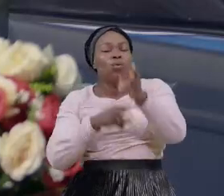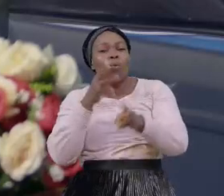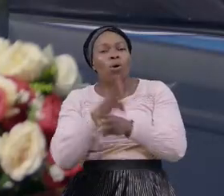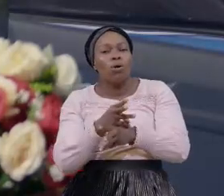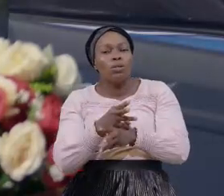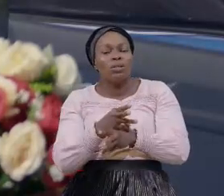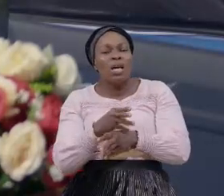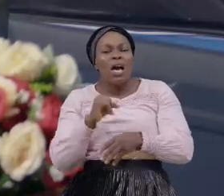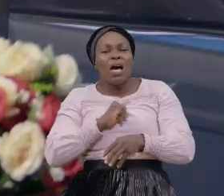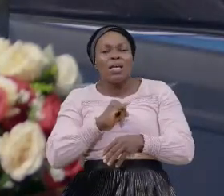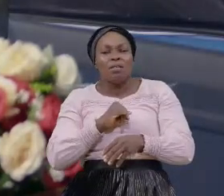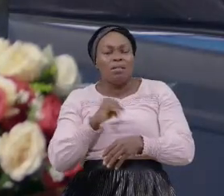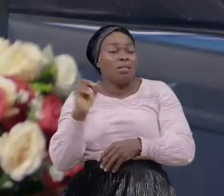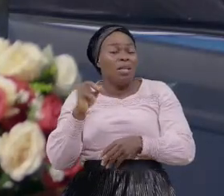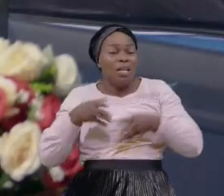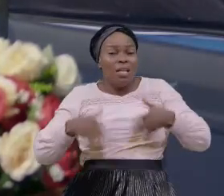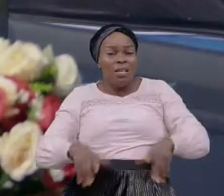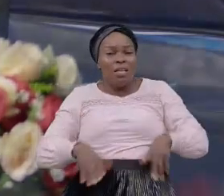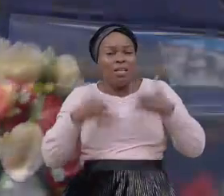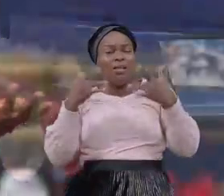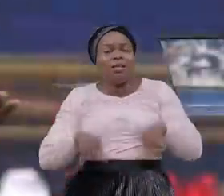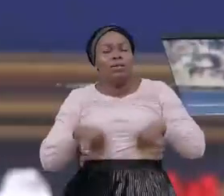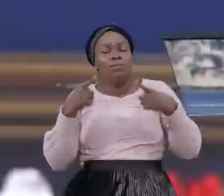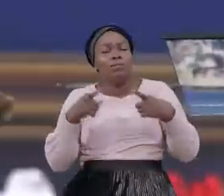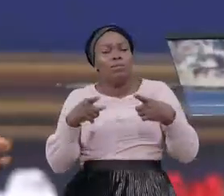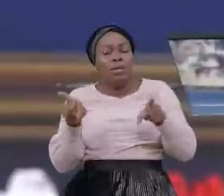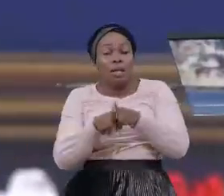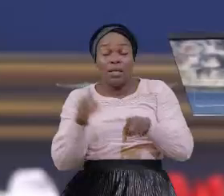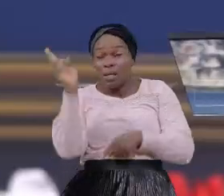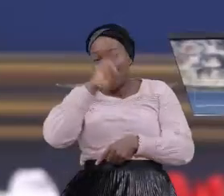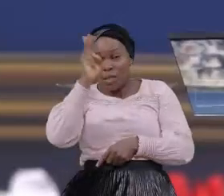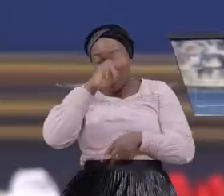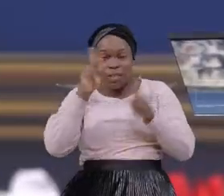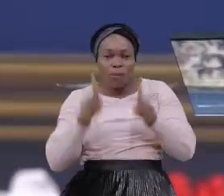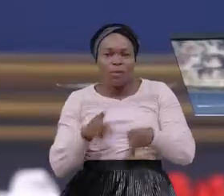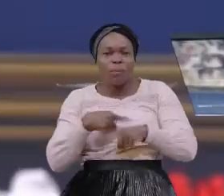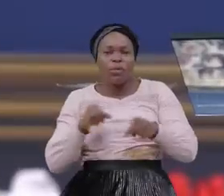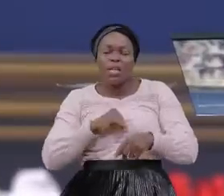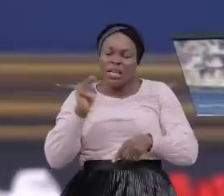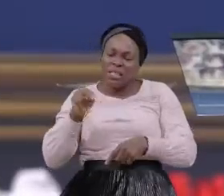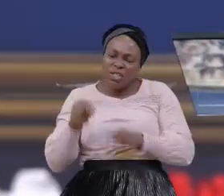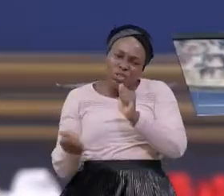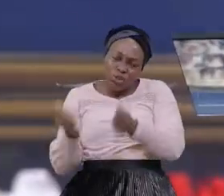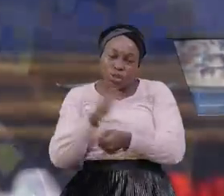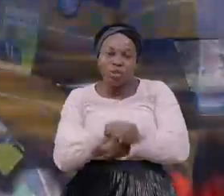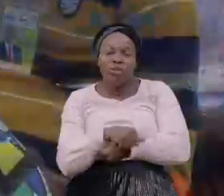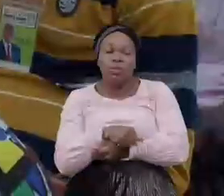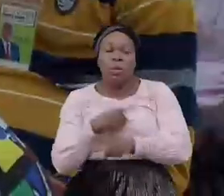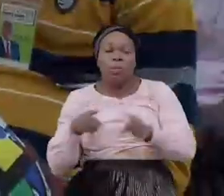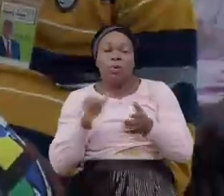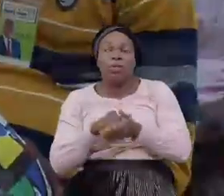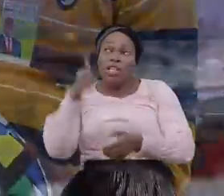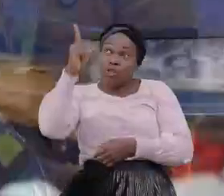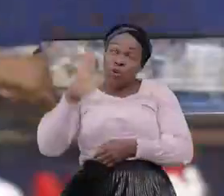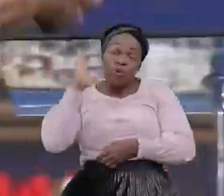saying they need a change, they need a change. But I can't see. God will give you another heart.